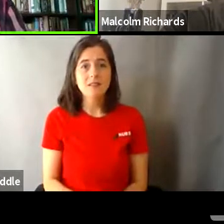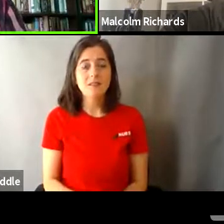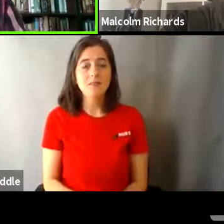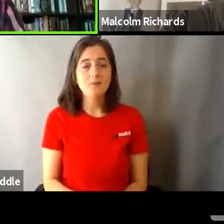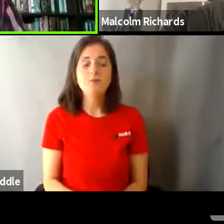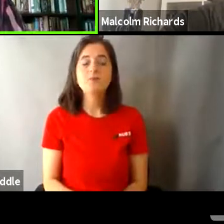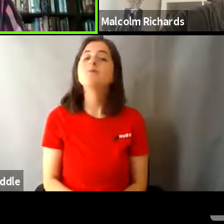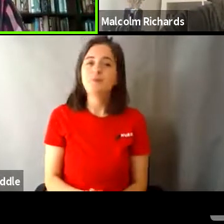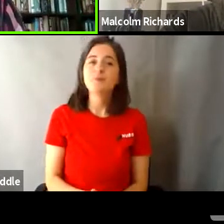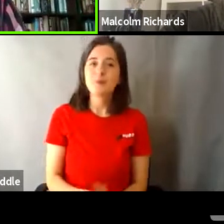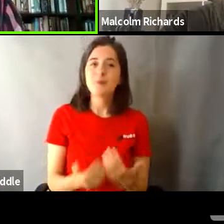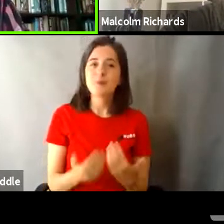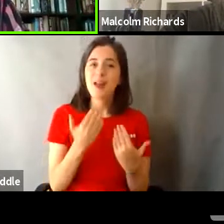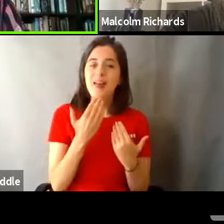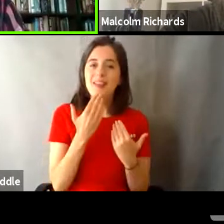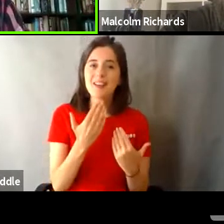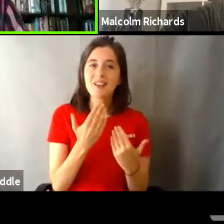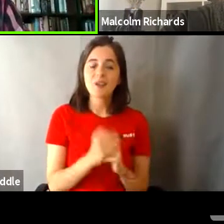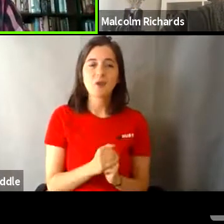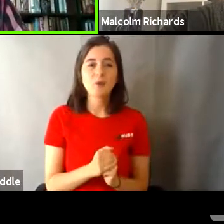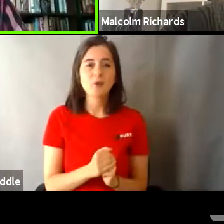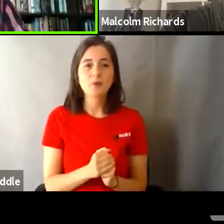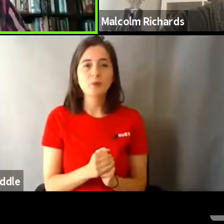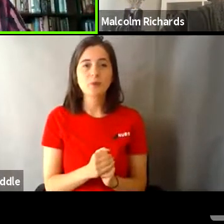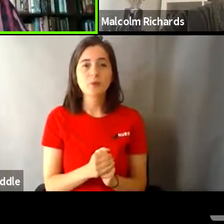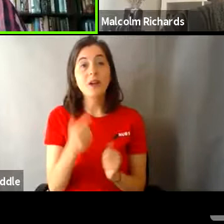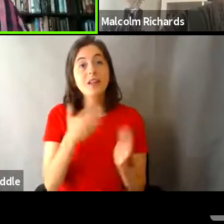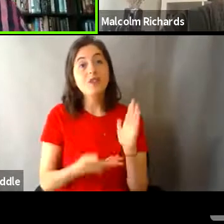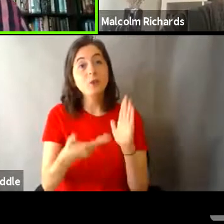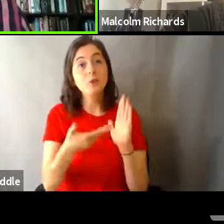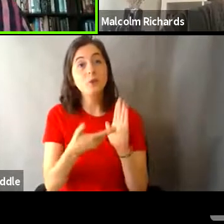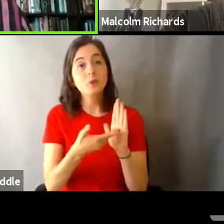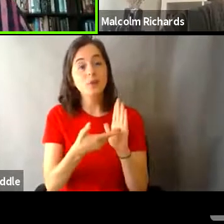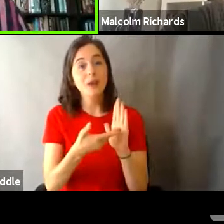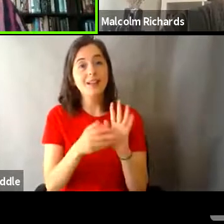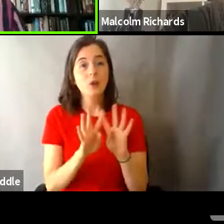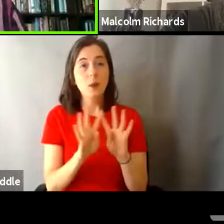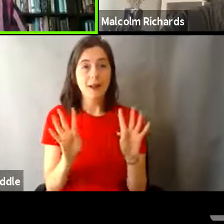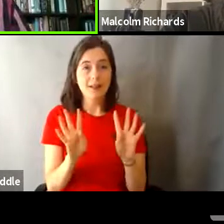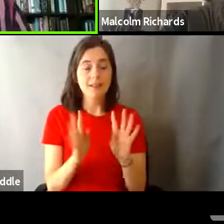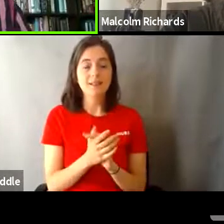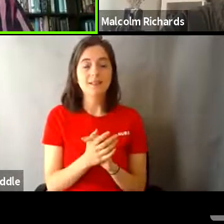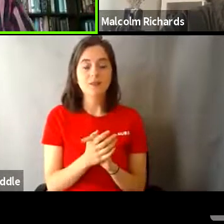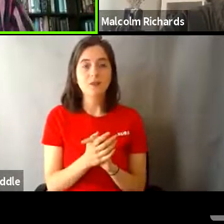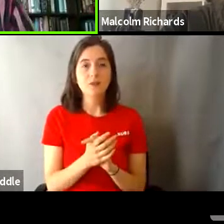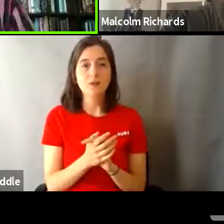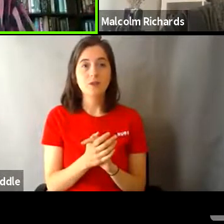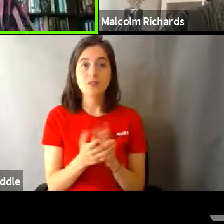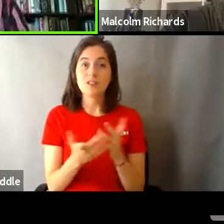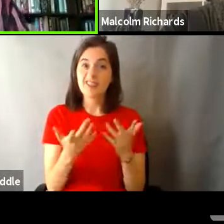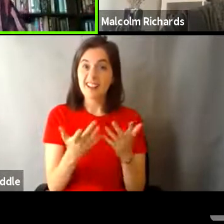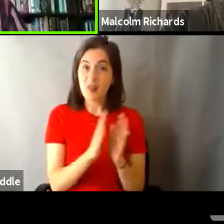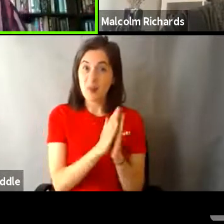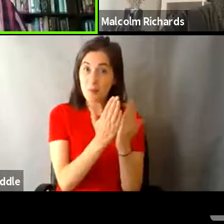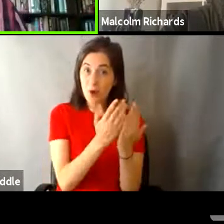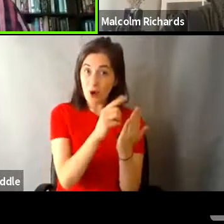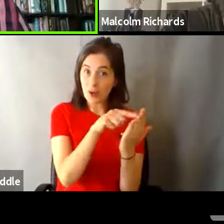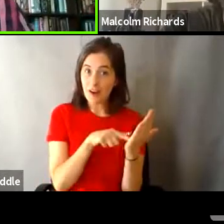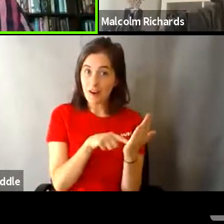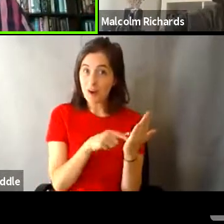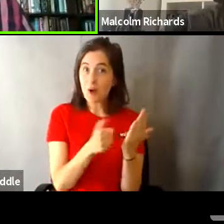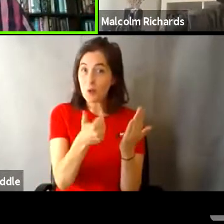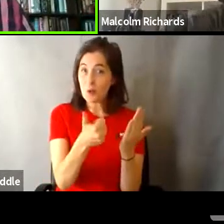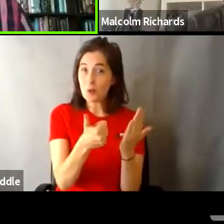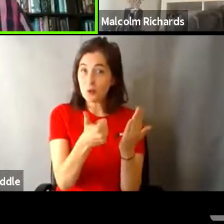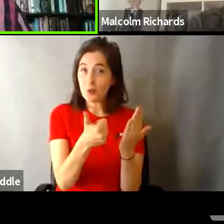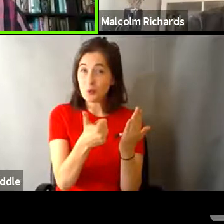Brilliant, thank you. And just to add to what's been said by the panelists, a further plug for the book actually, but there's a whole